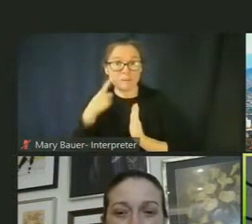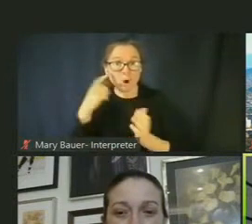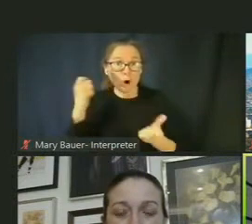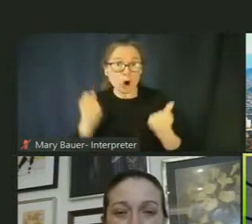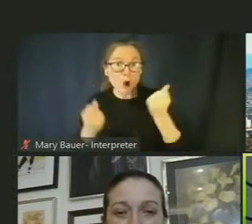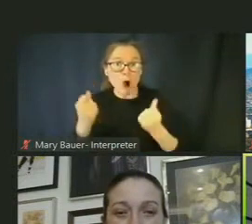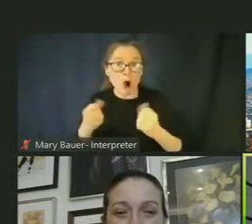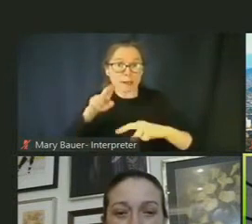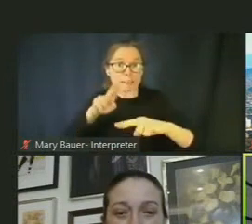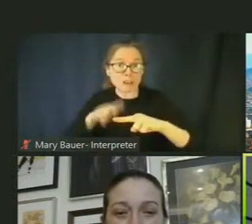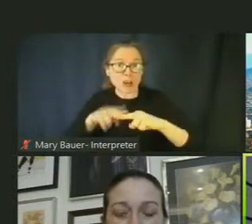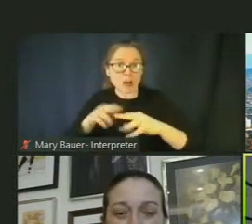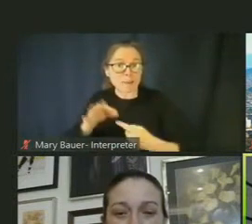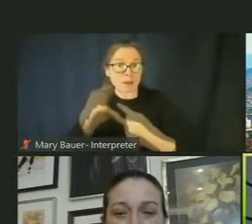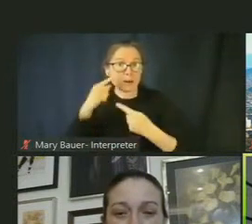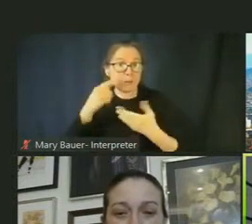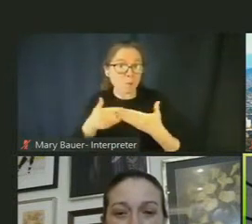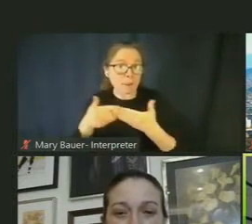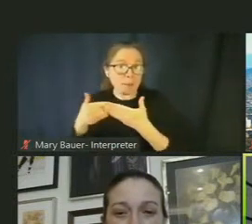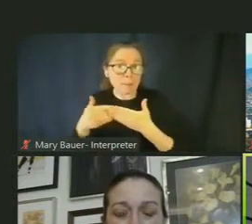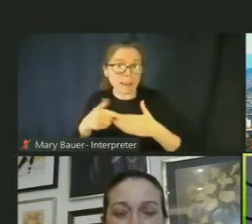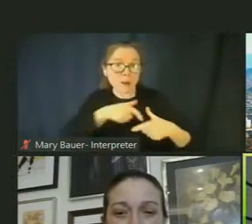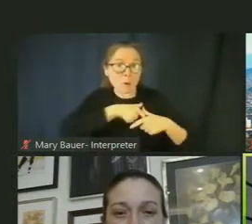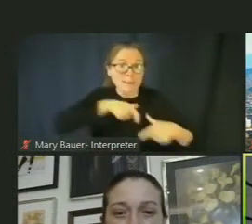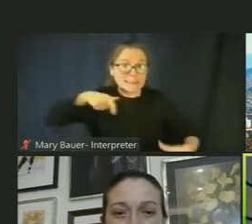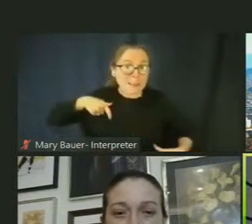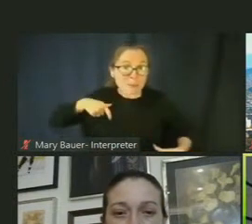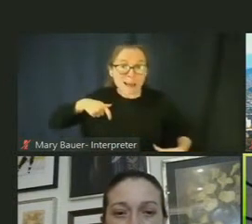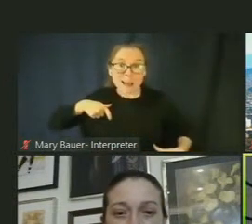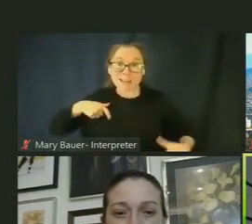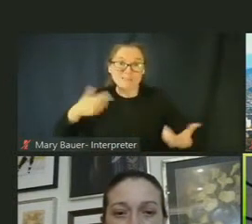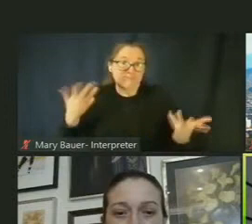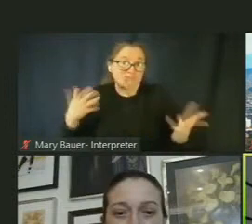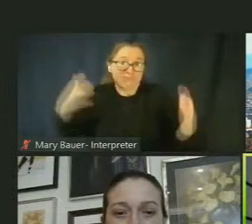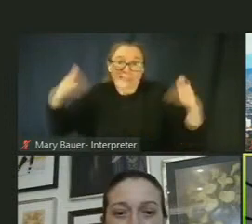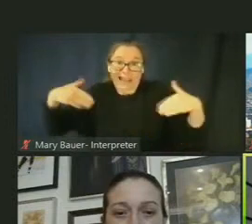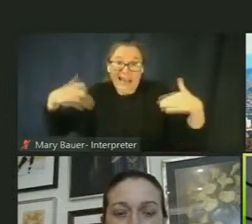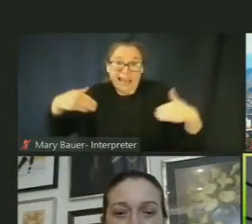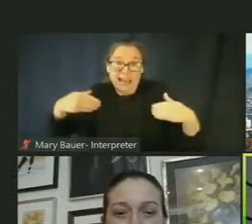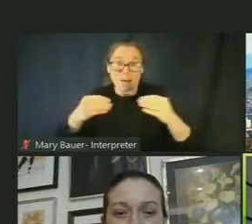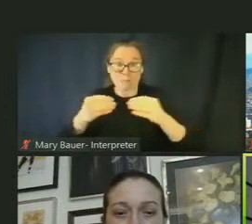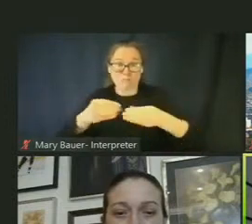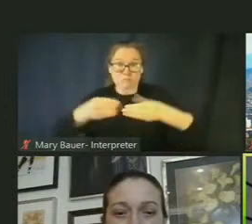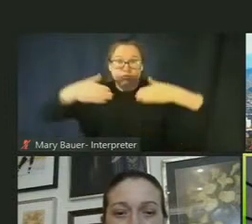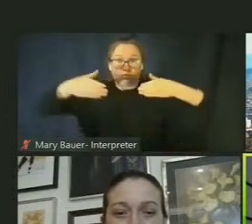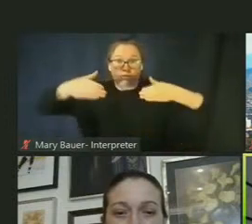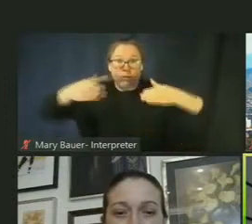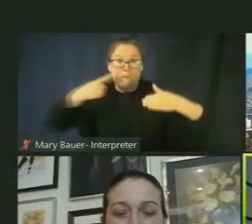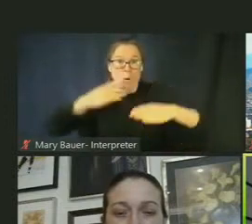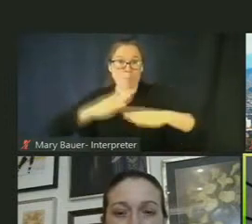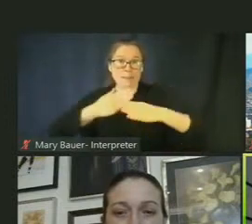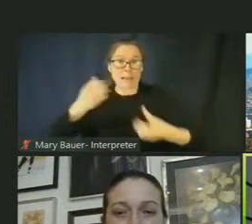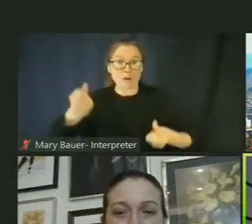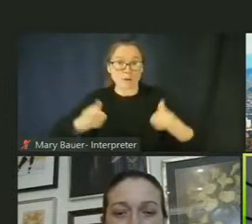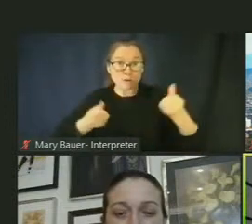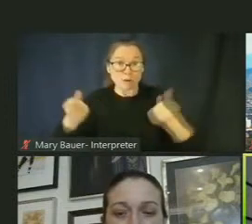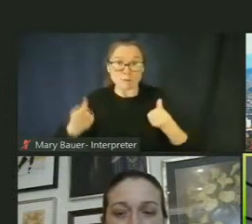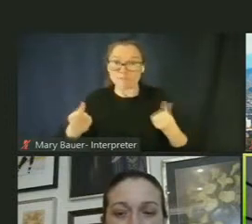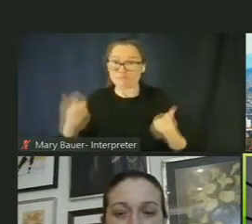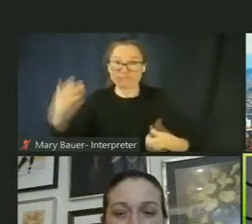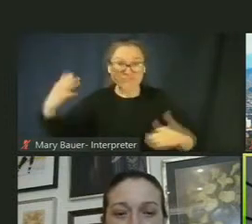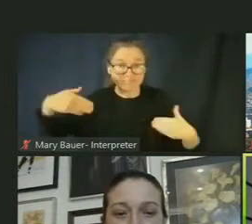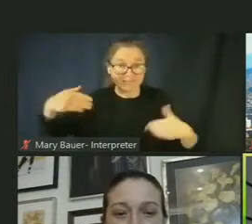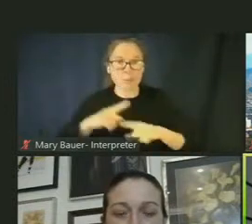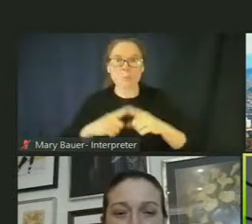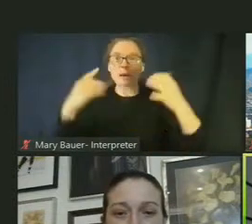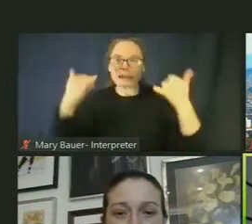with a seatbelt in the back seat. And certainly airbags weren't part of cars. But now my parents would never drive a car without a